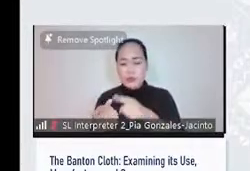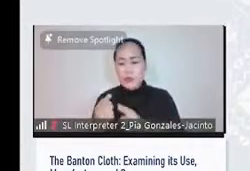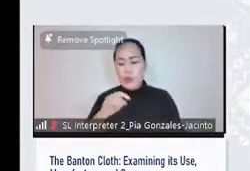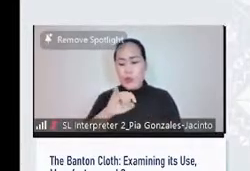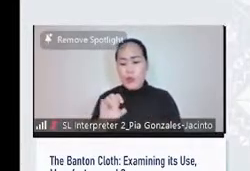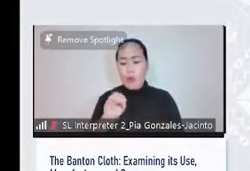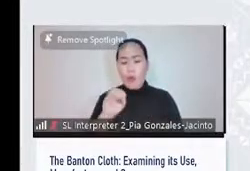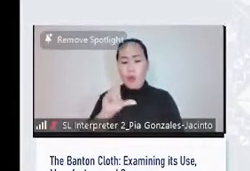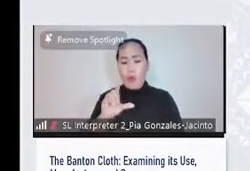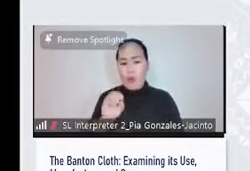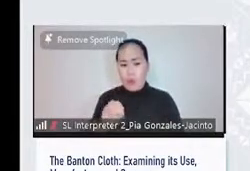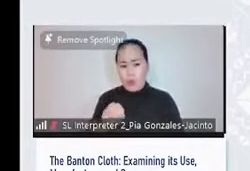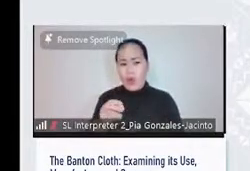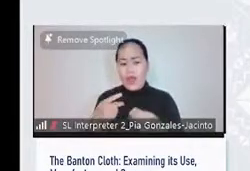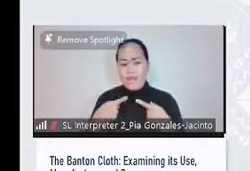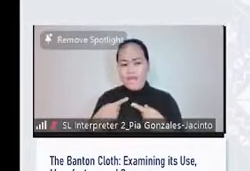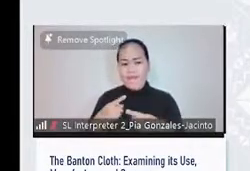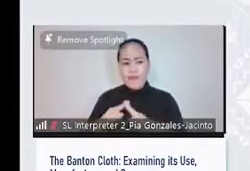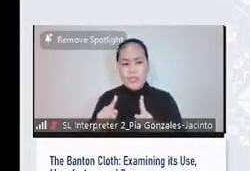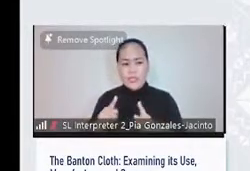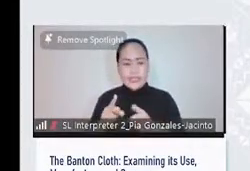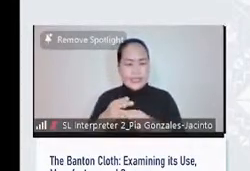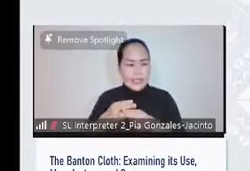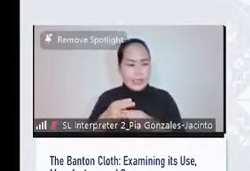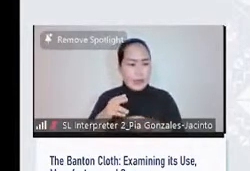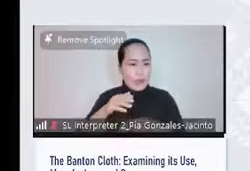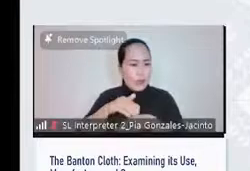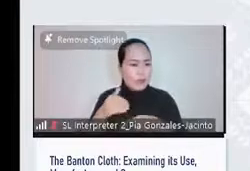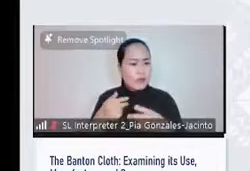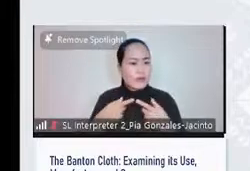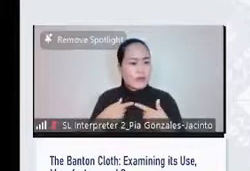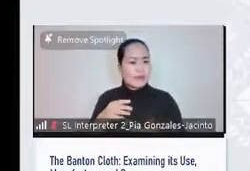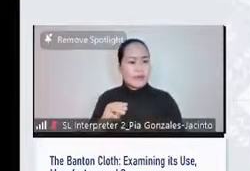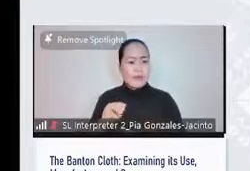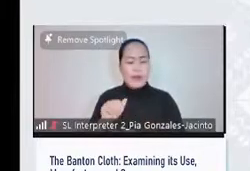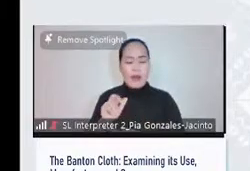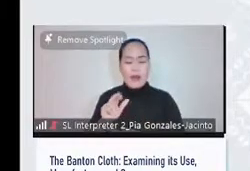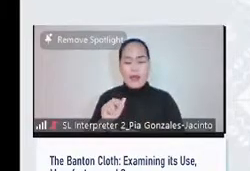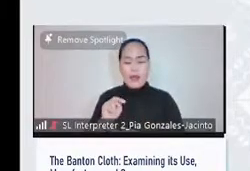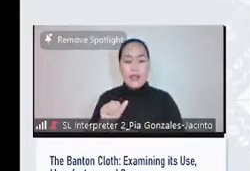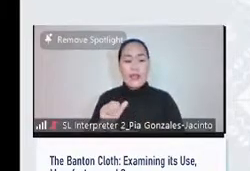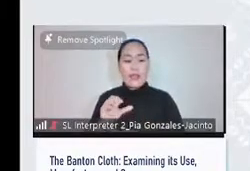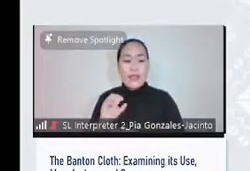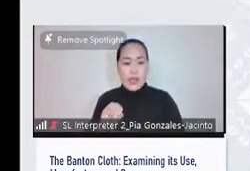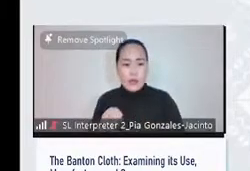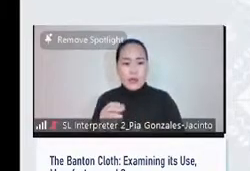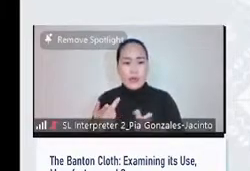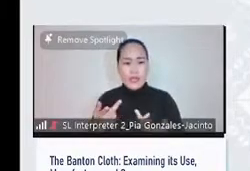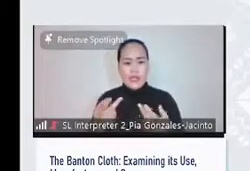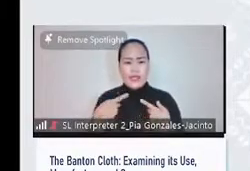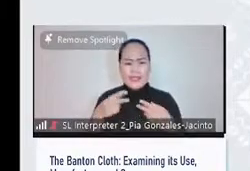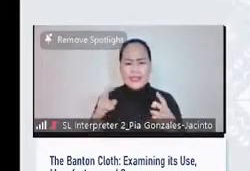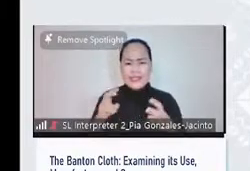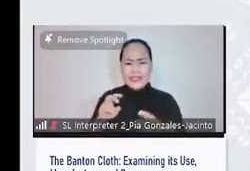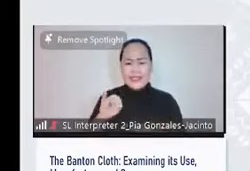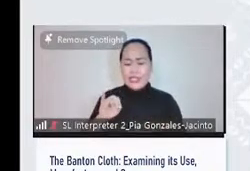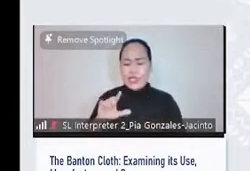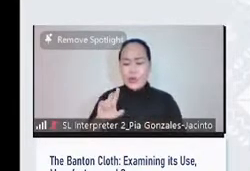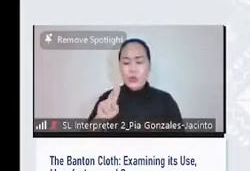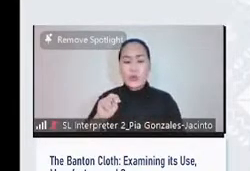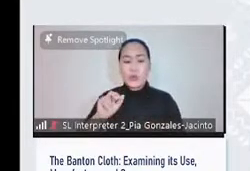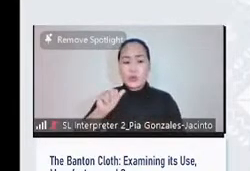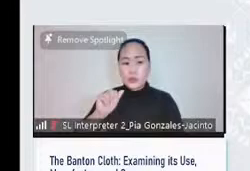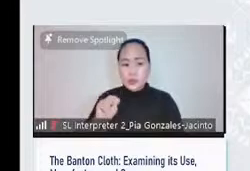fibers. The Maranao, Maguindanao, and Ilanun, known for their woven cotton and silk textiles, extensively used abaca